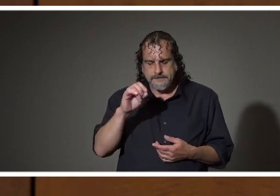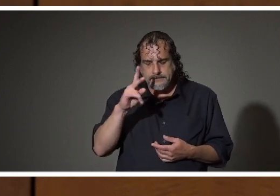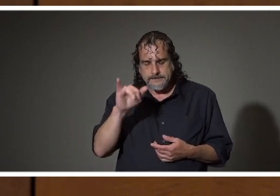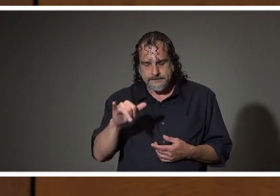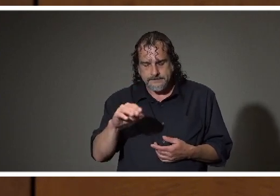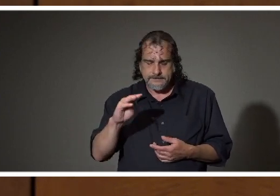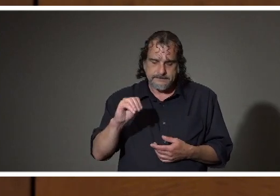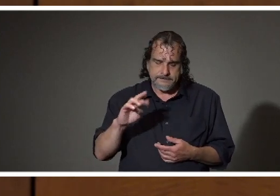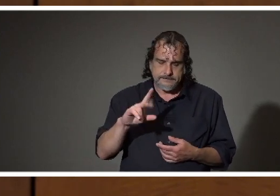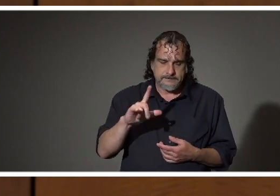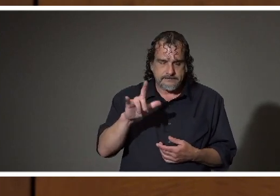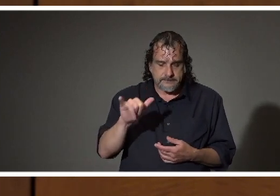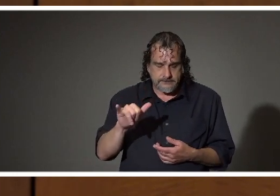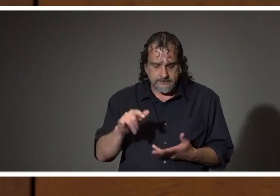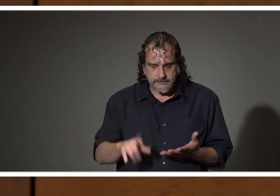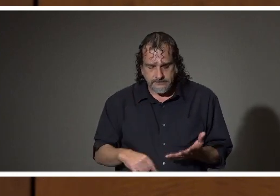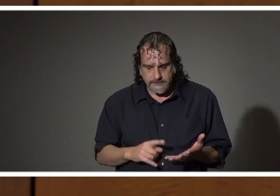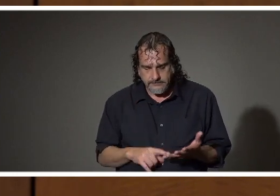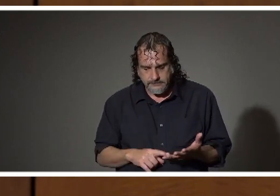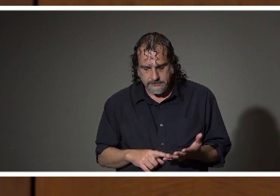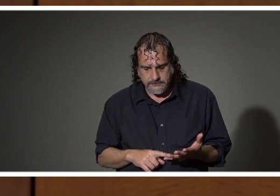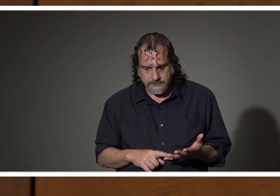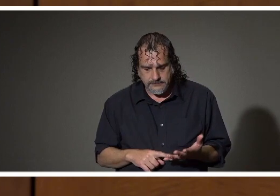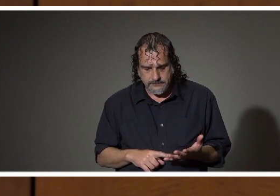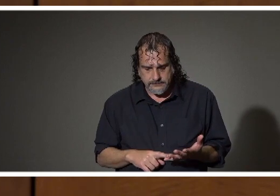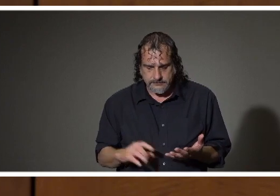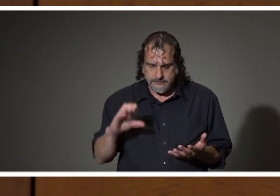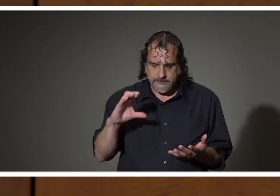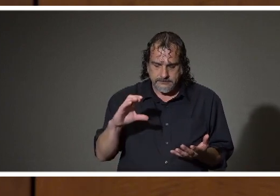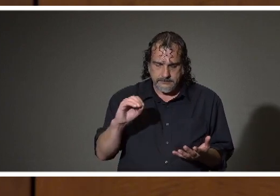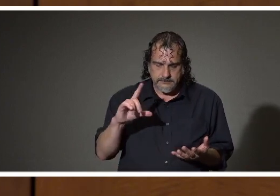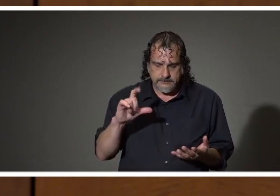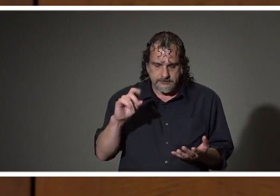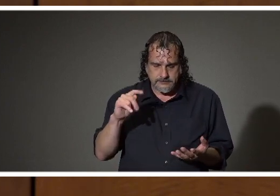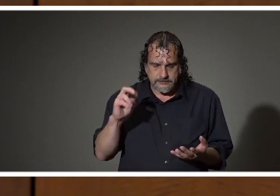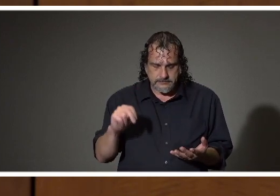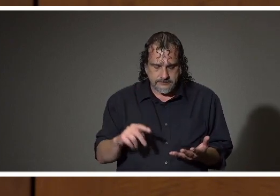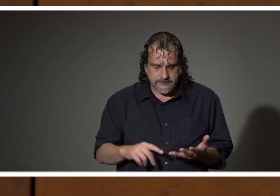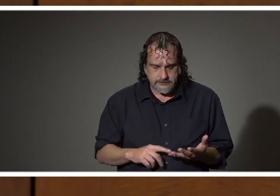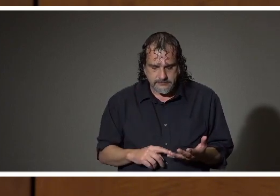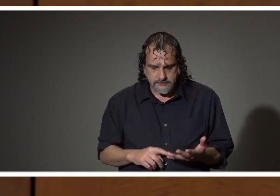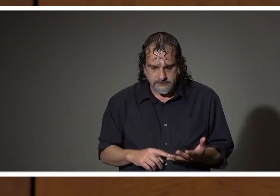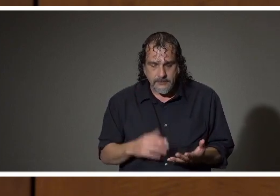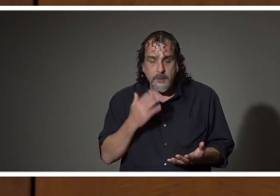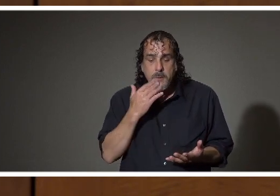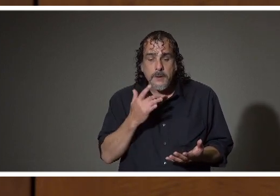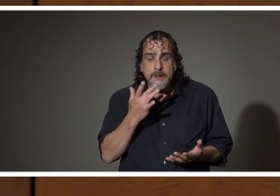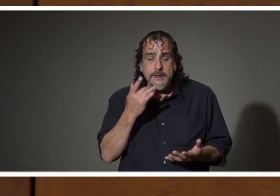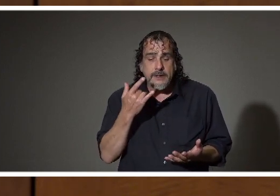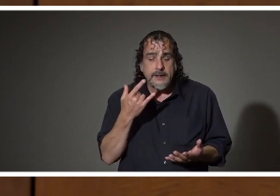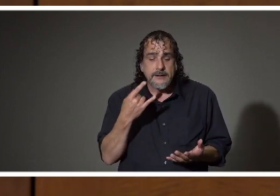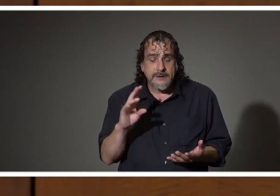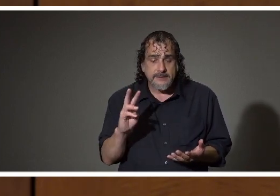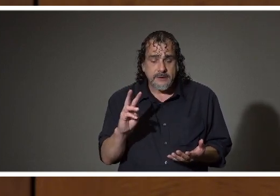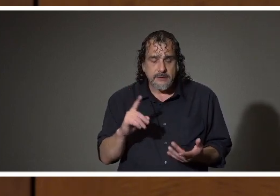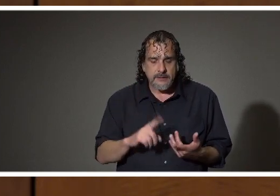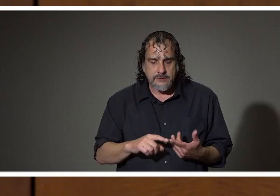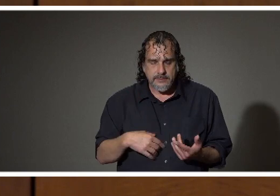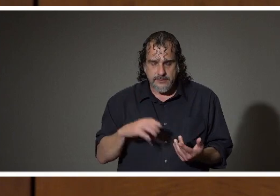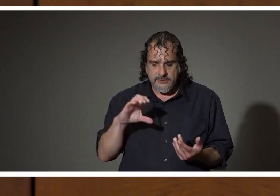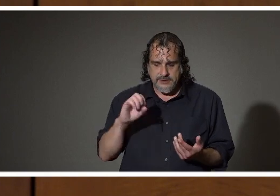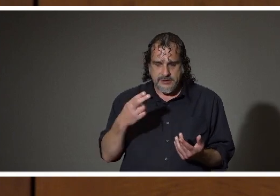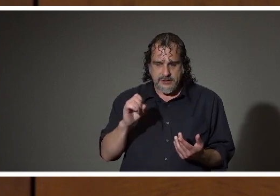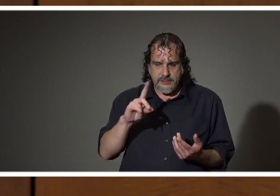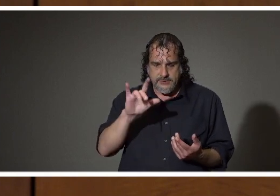Marley Foster. Happy 10th to Colton Trimble. Happy Sweet 16 to Chelsea Russell. Happy